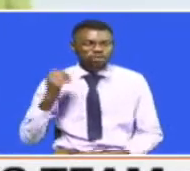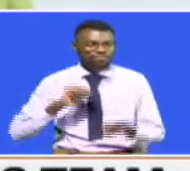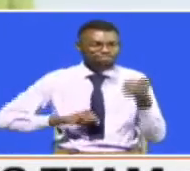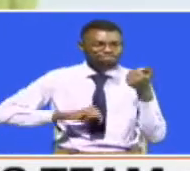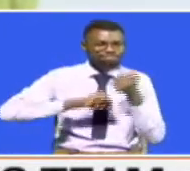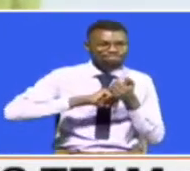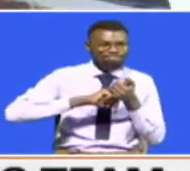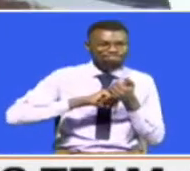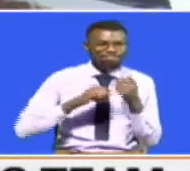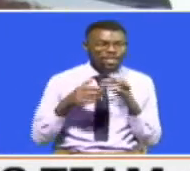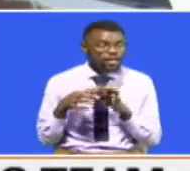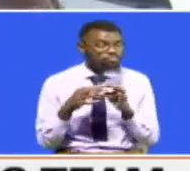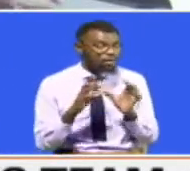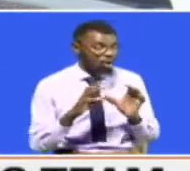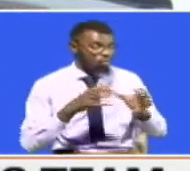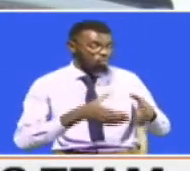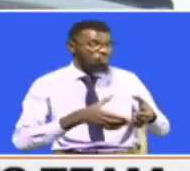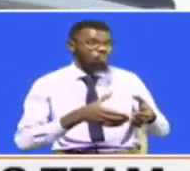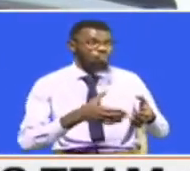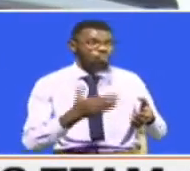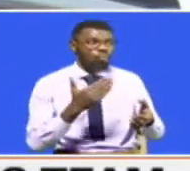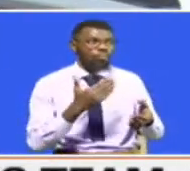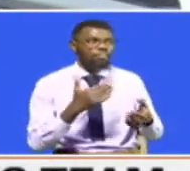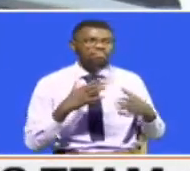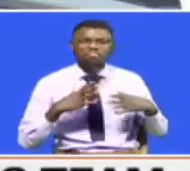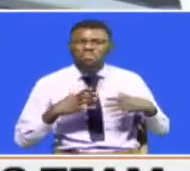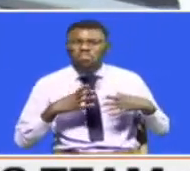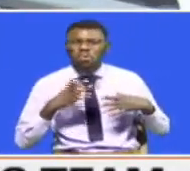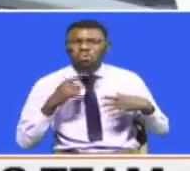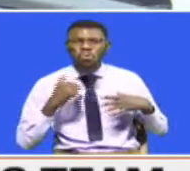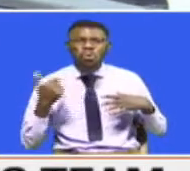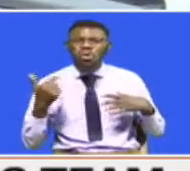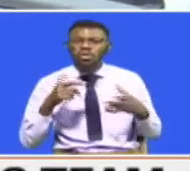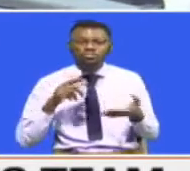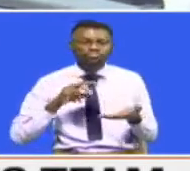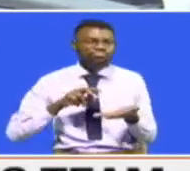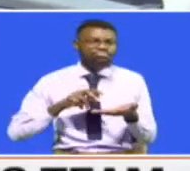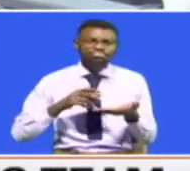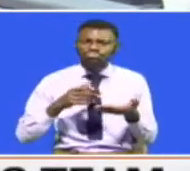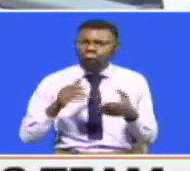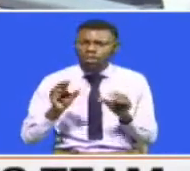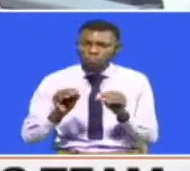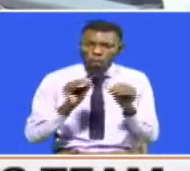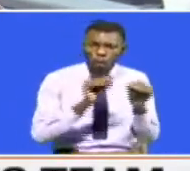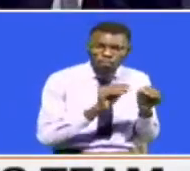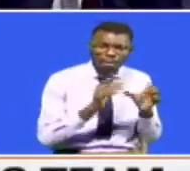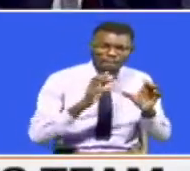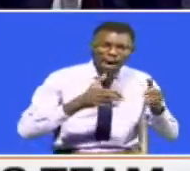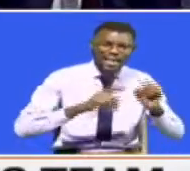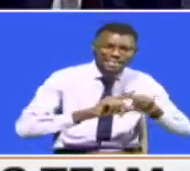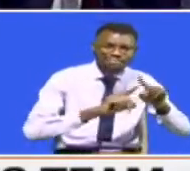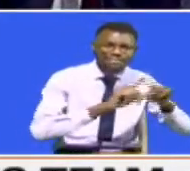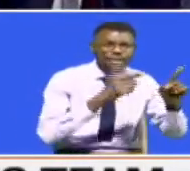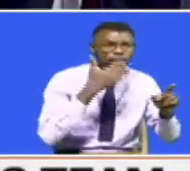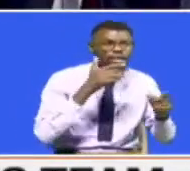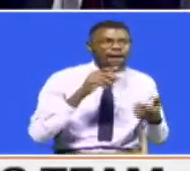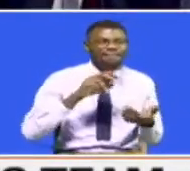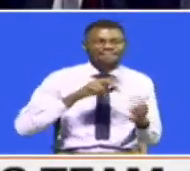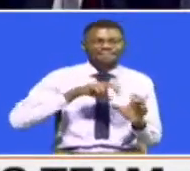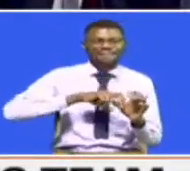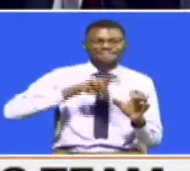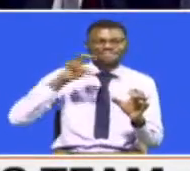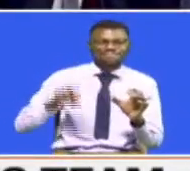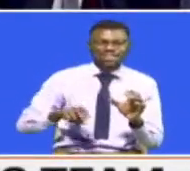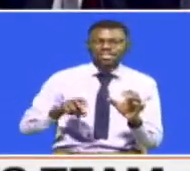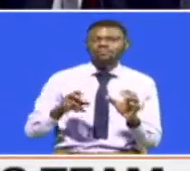One Kenya coalition to compel party hoppers to resign and seek fresh mandates from the people. The prayer, O God, that